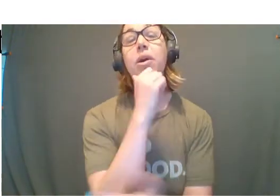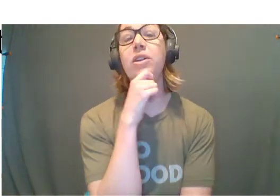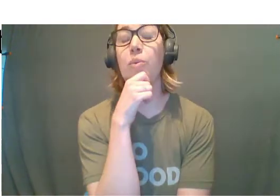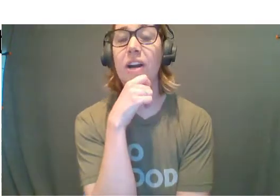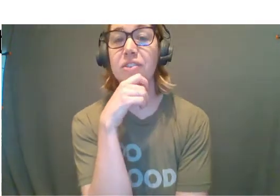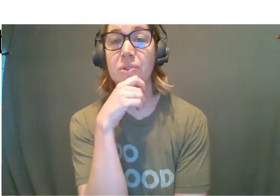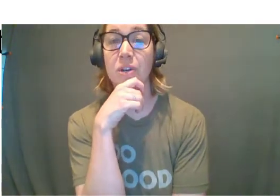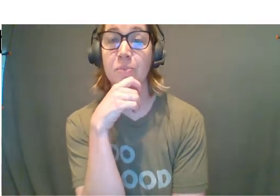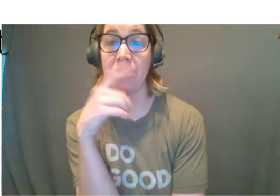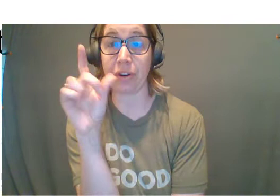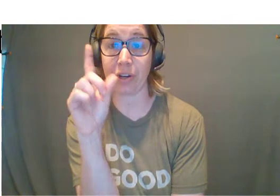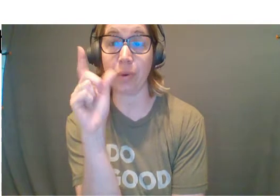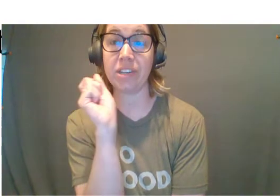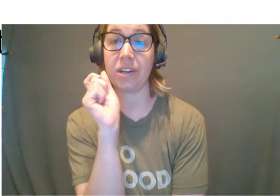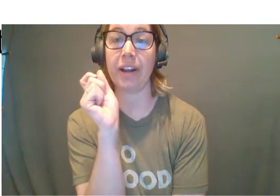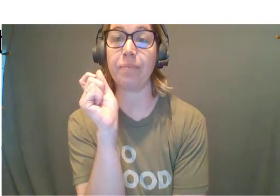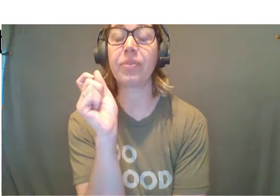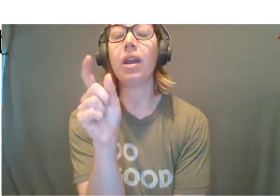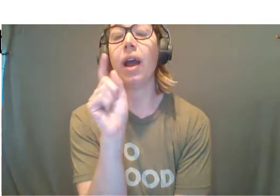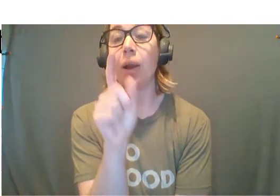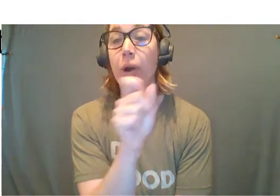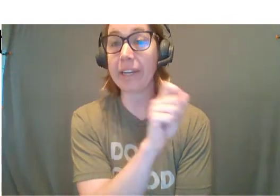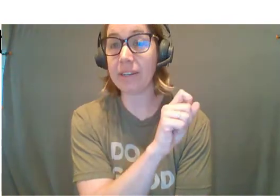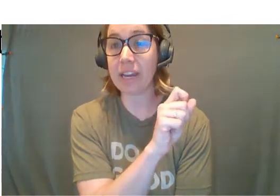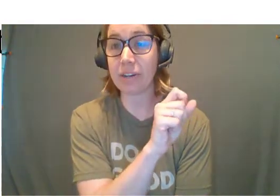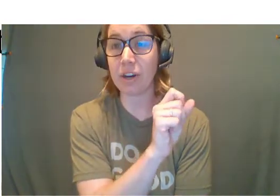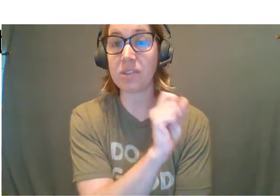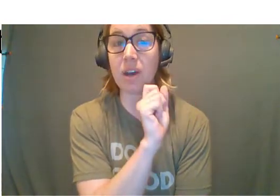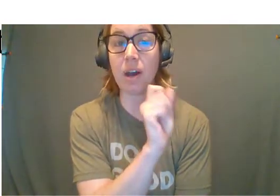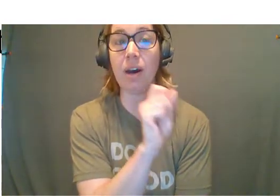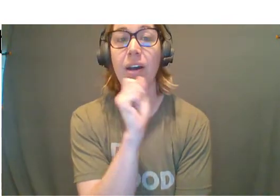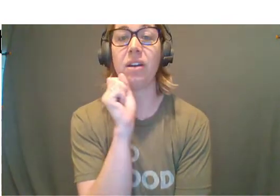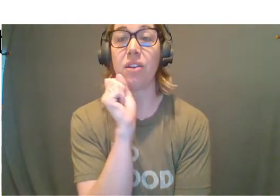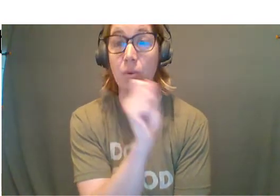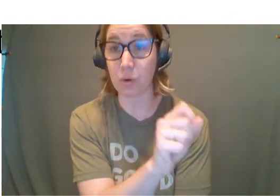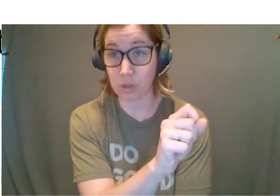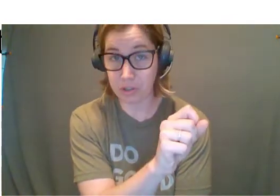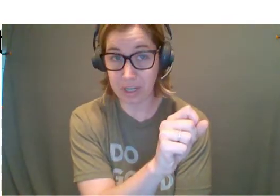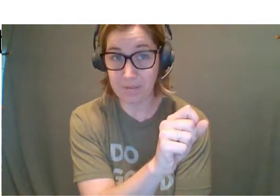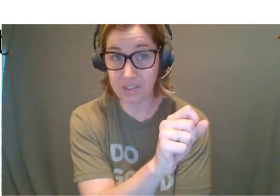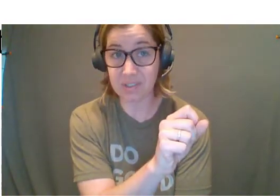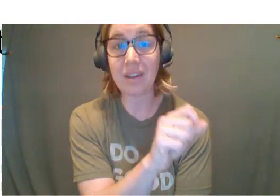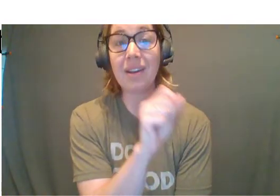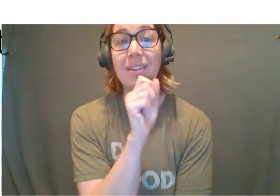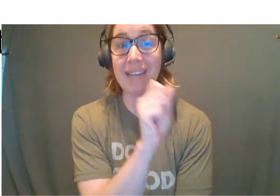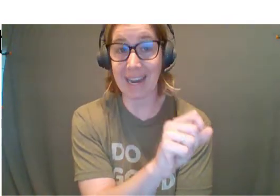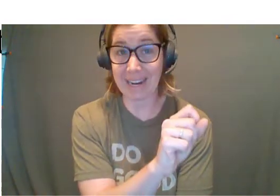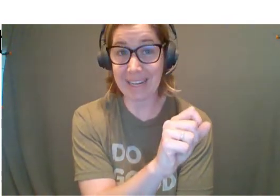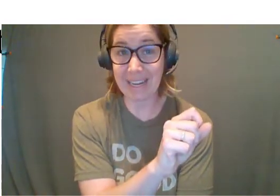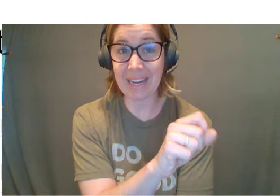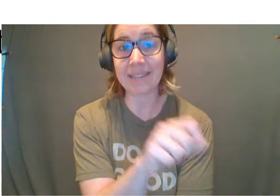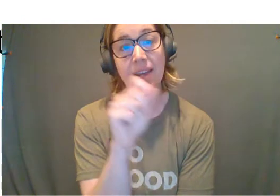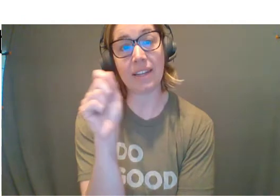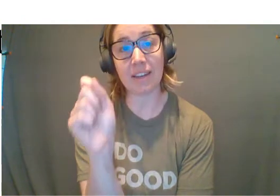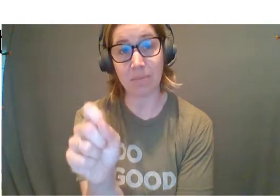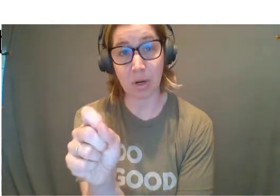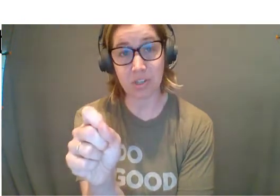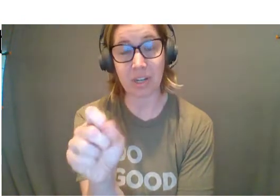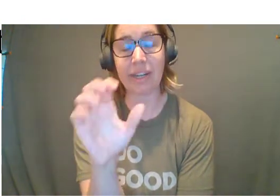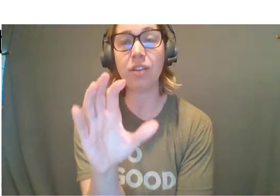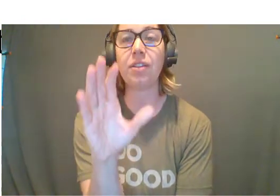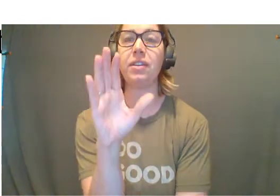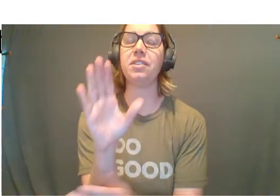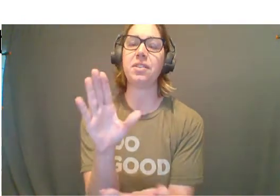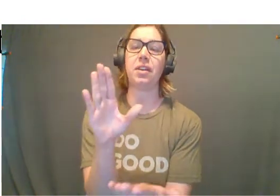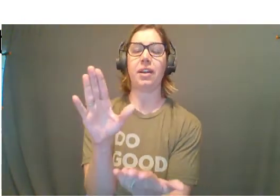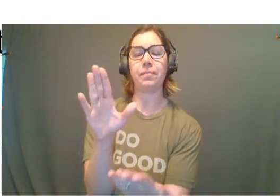Then I want you to watch the source material one time. I want you to take notes on the role shifts, the eye gaze, and the